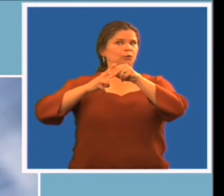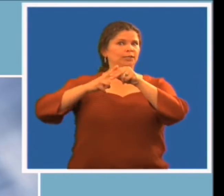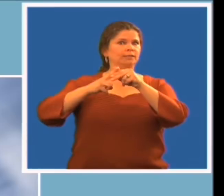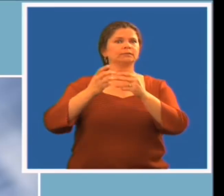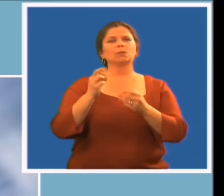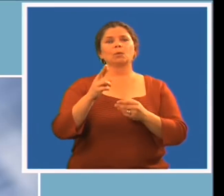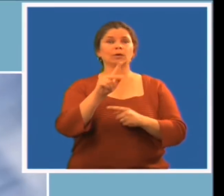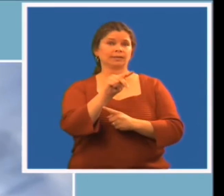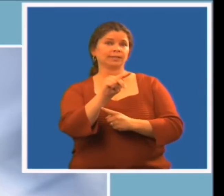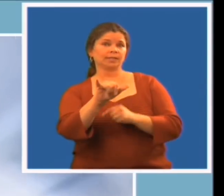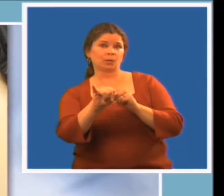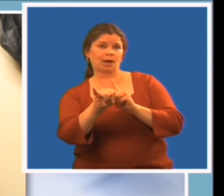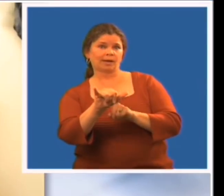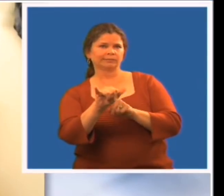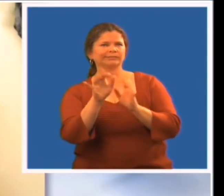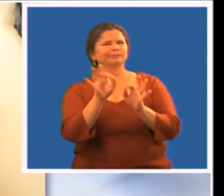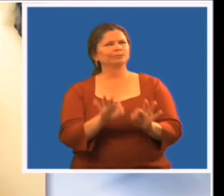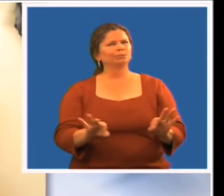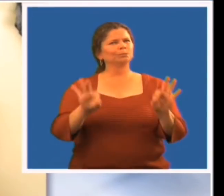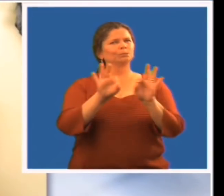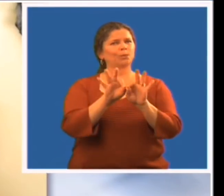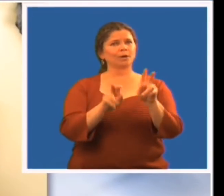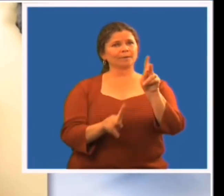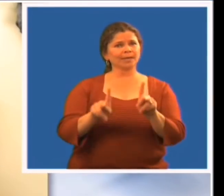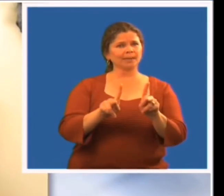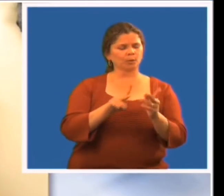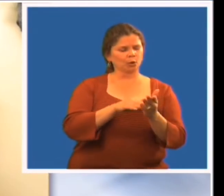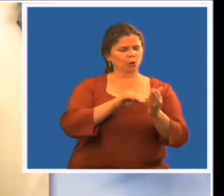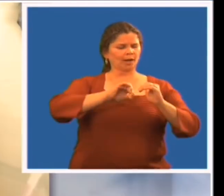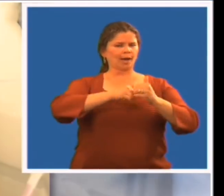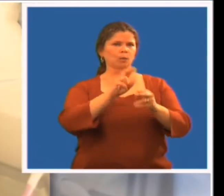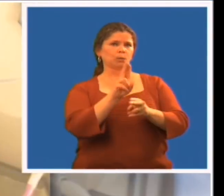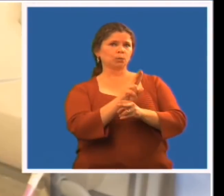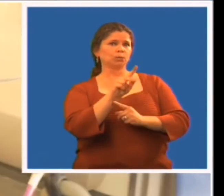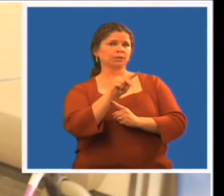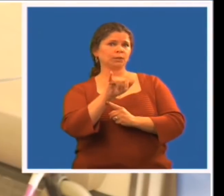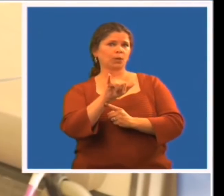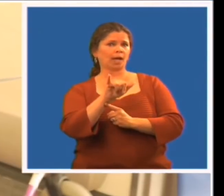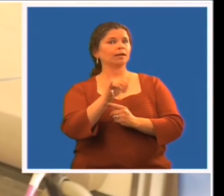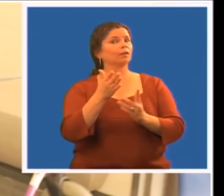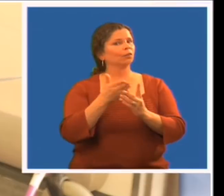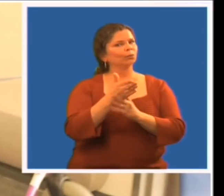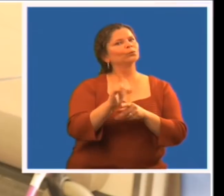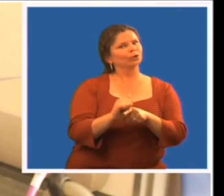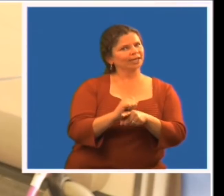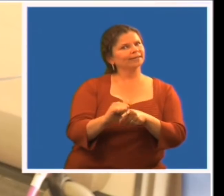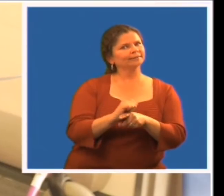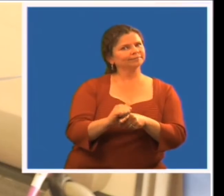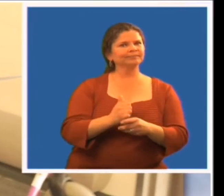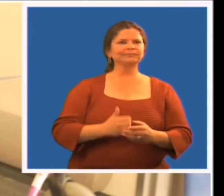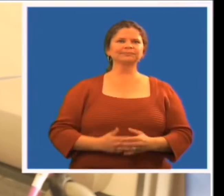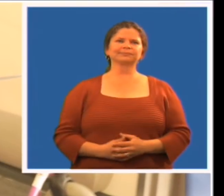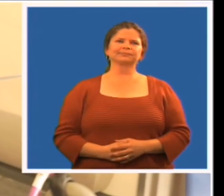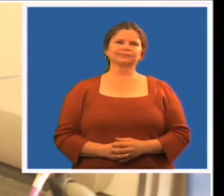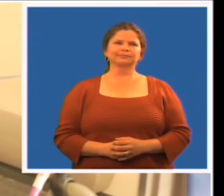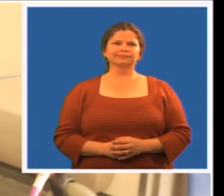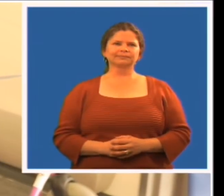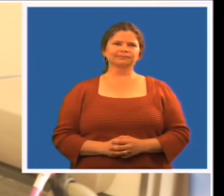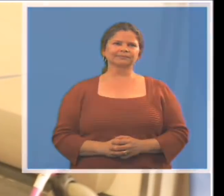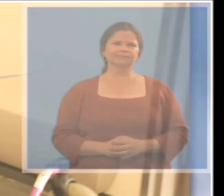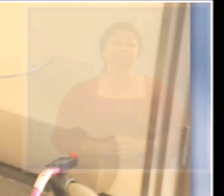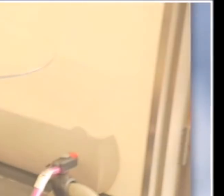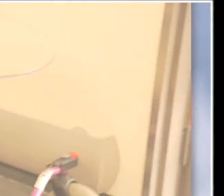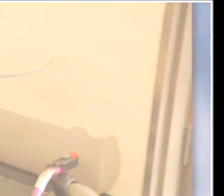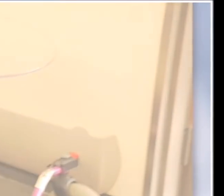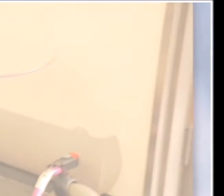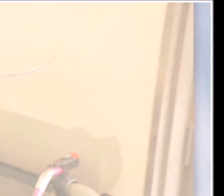or TTY, teletypewriters, it is important to receive training in their use, and the regulation calls for this kind of